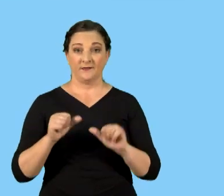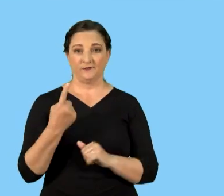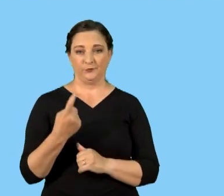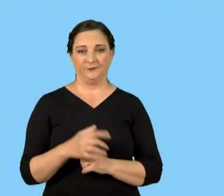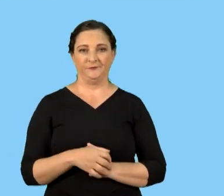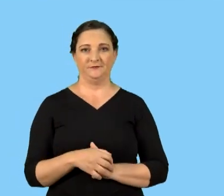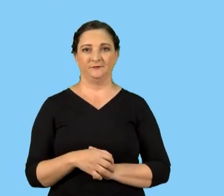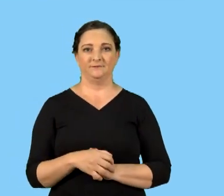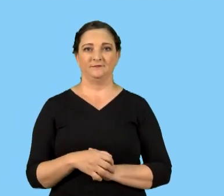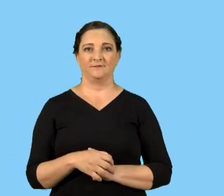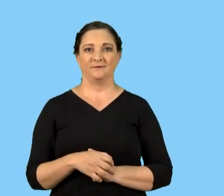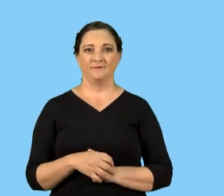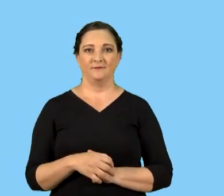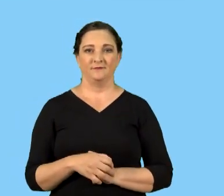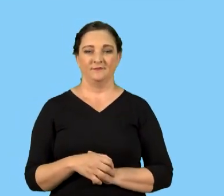Now, our next one.